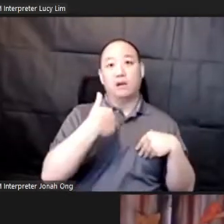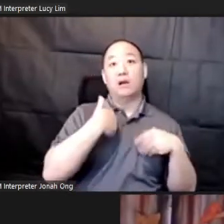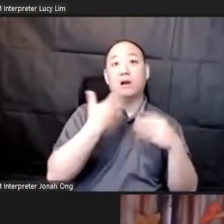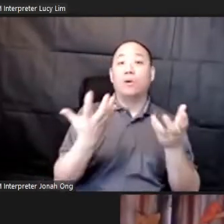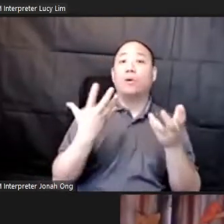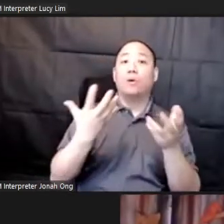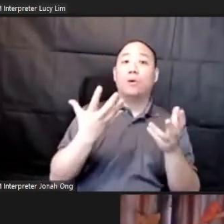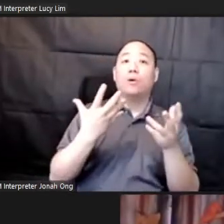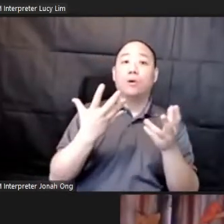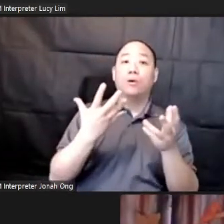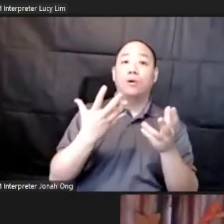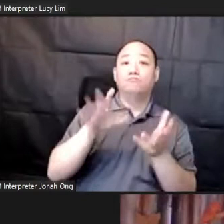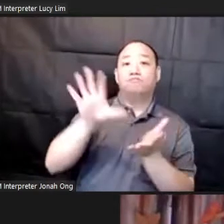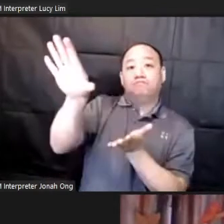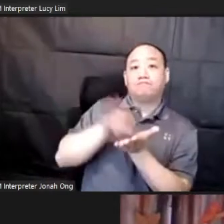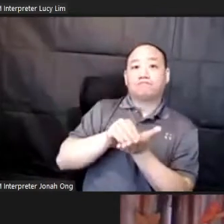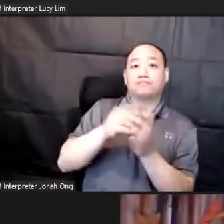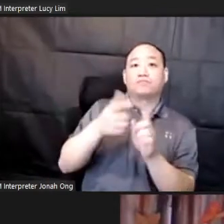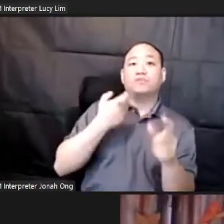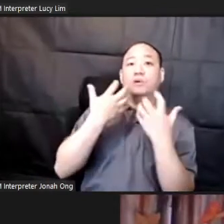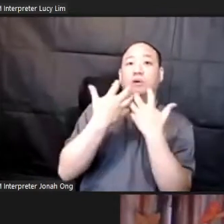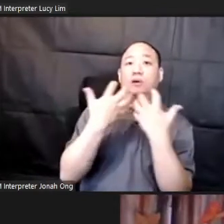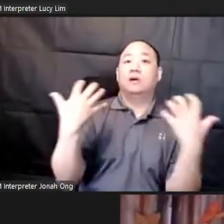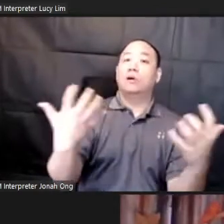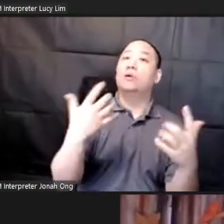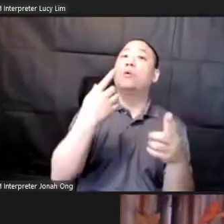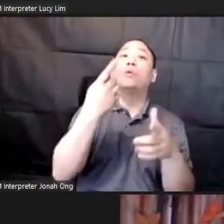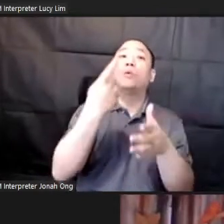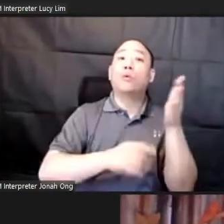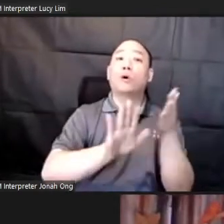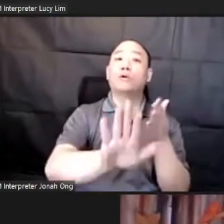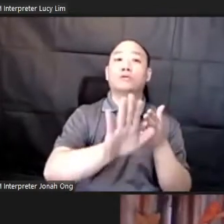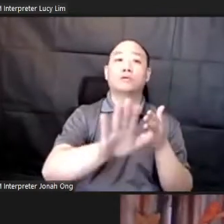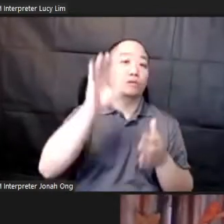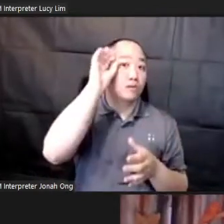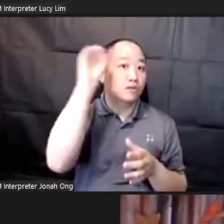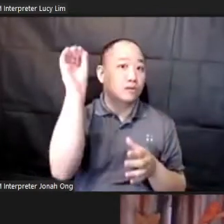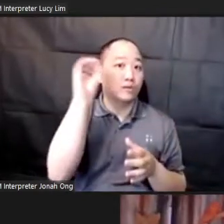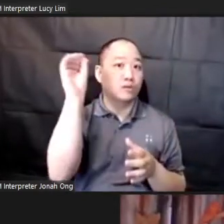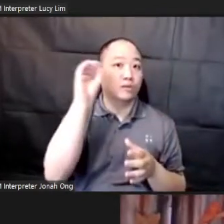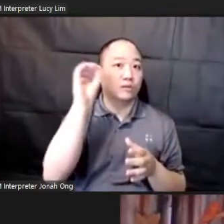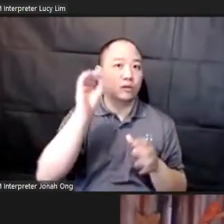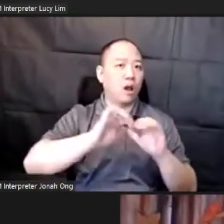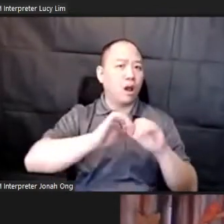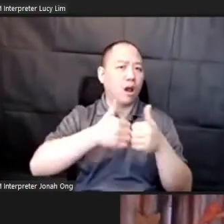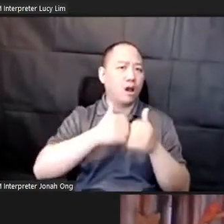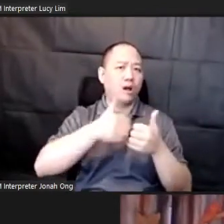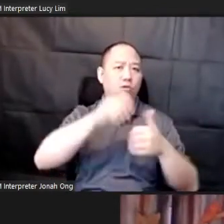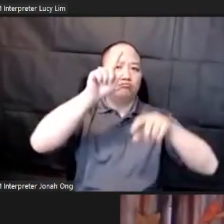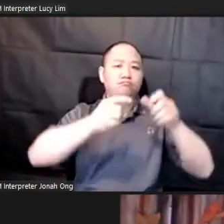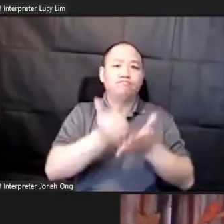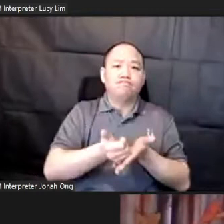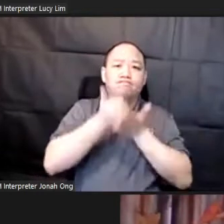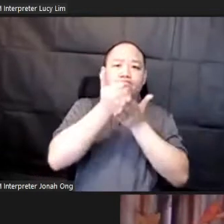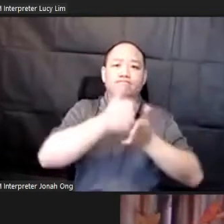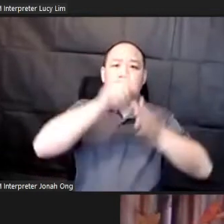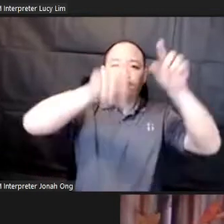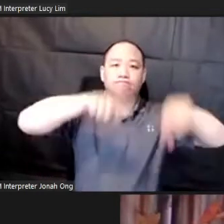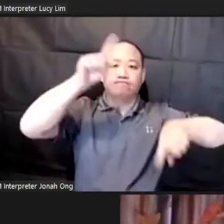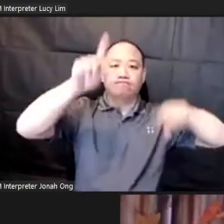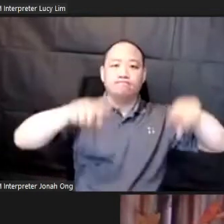from the audience. It says, in your opinion, what would a meaningfully and healthy diverse Malaysia look like? And how do we get